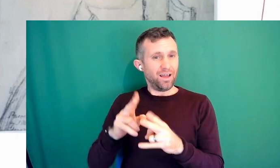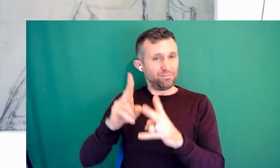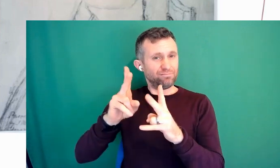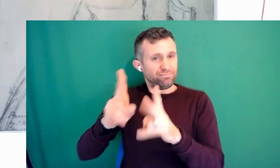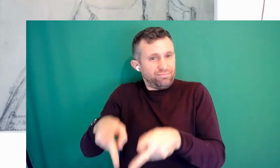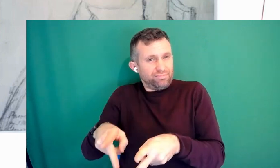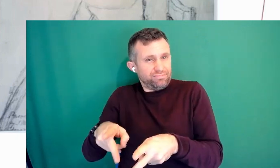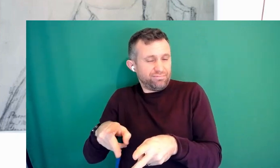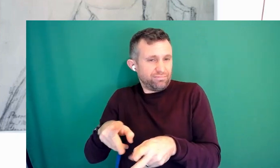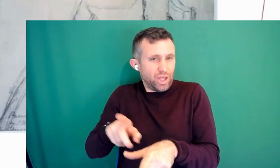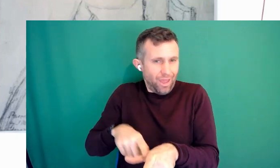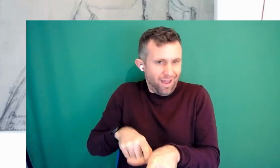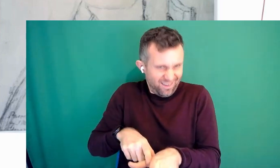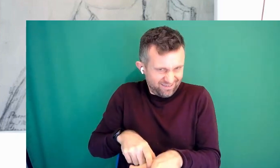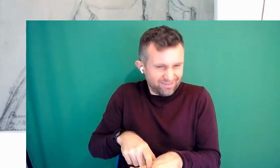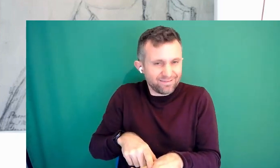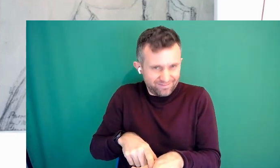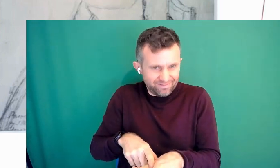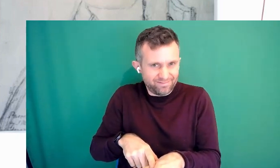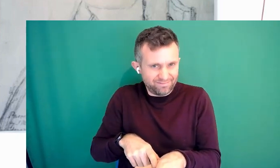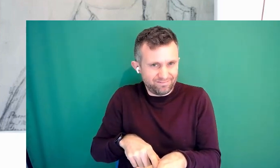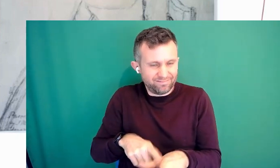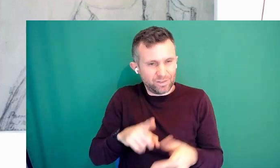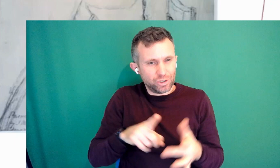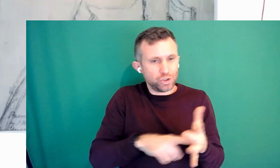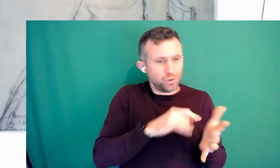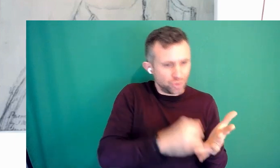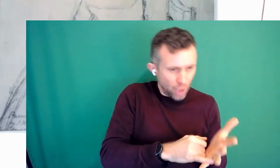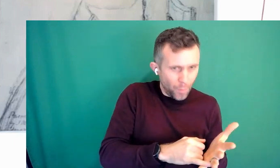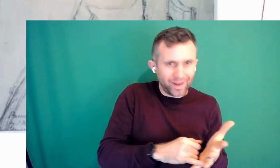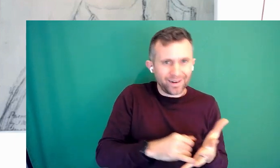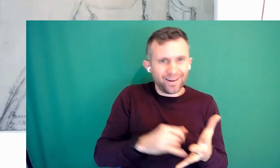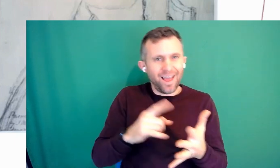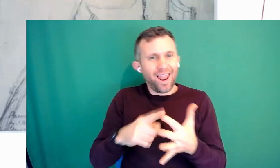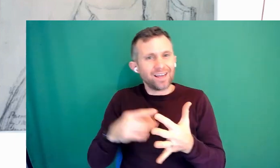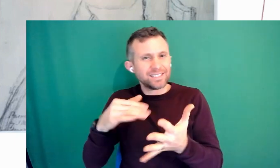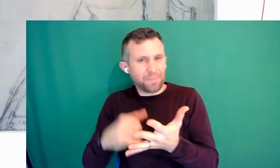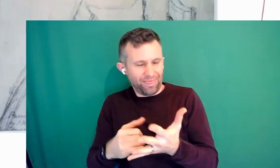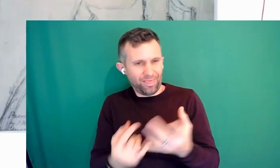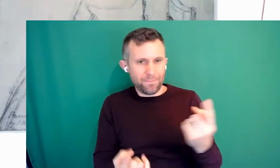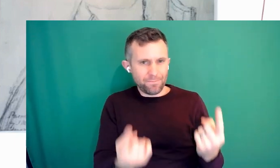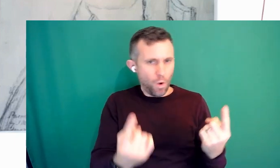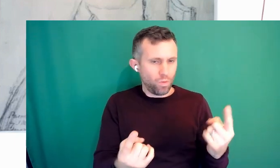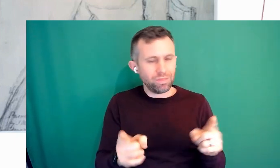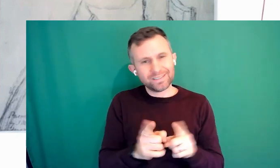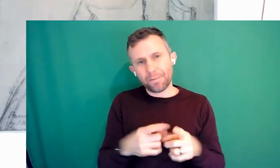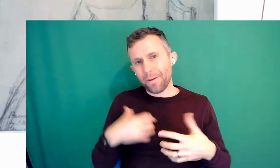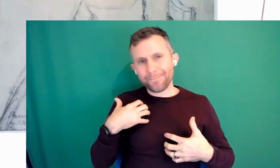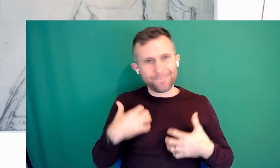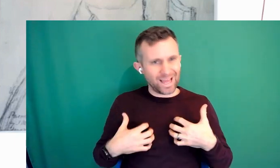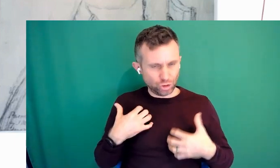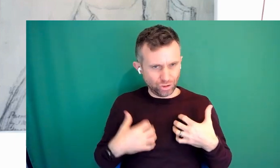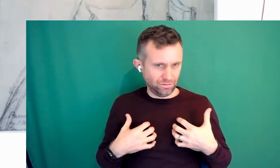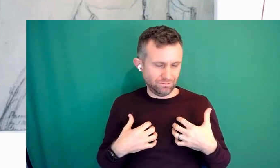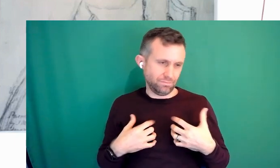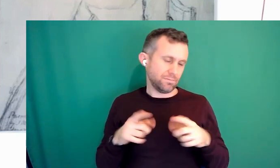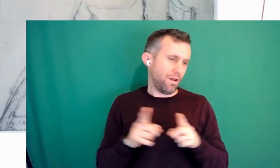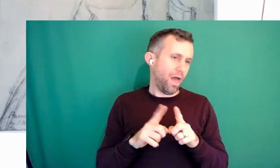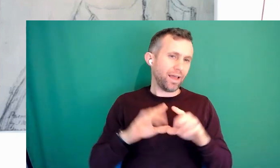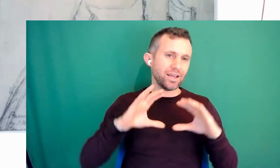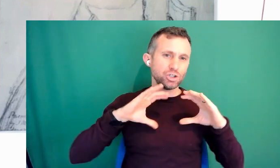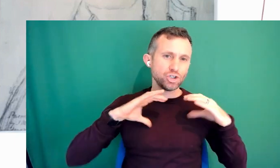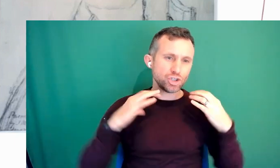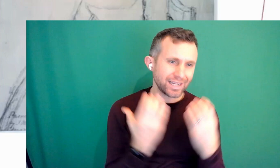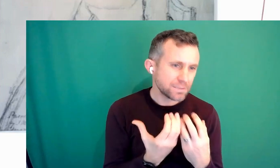devastated. However, Soane and Eliza were surprised to discover that Wyatt had left everything in his will to